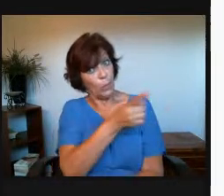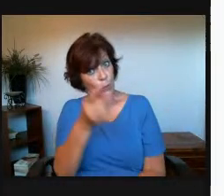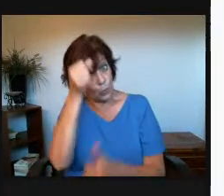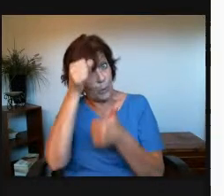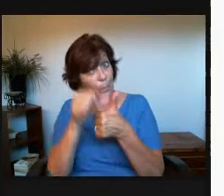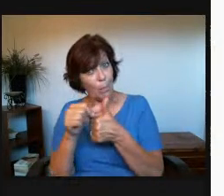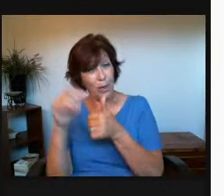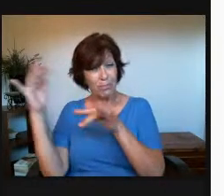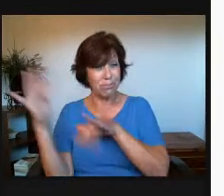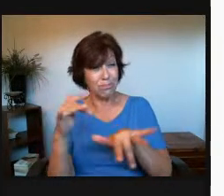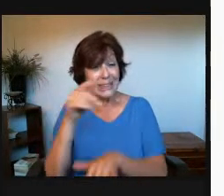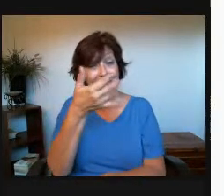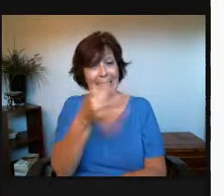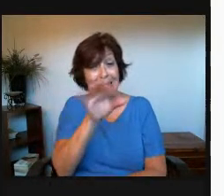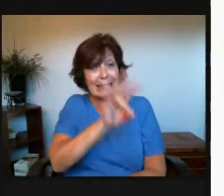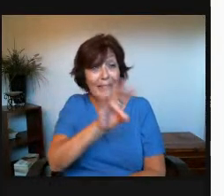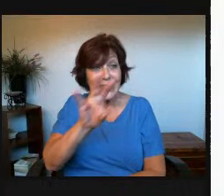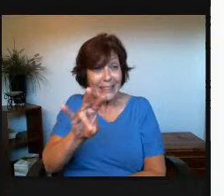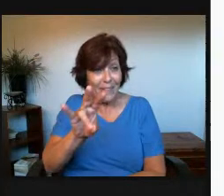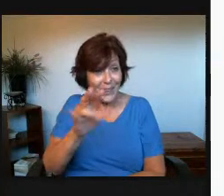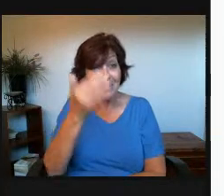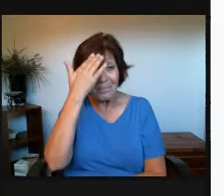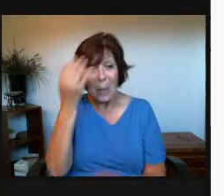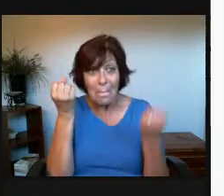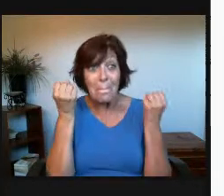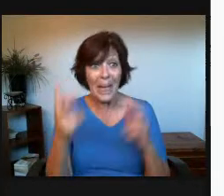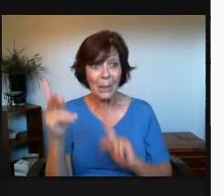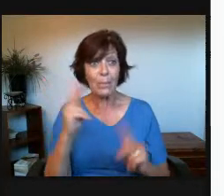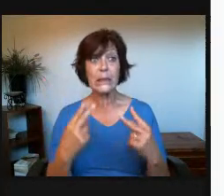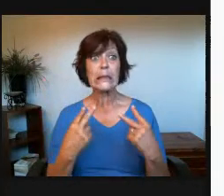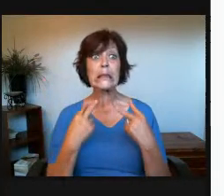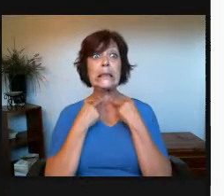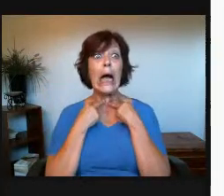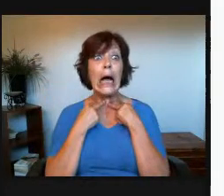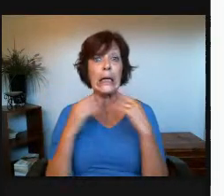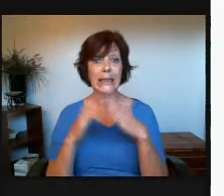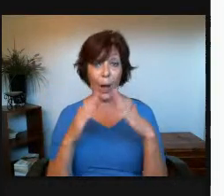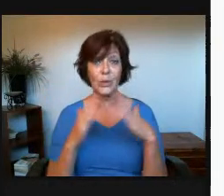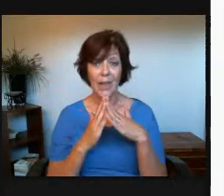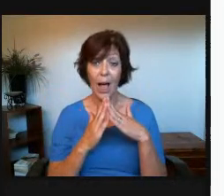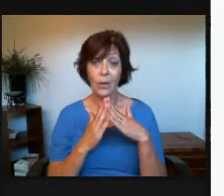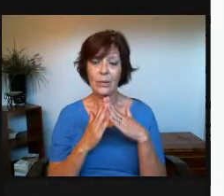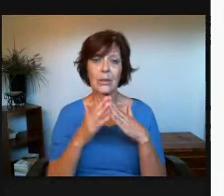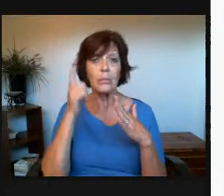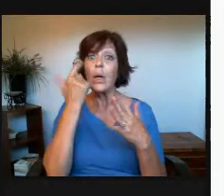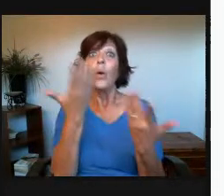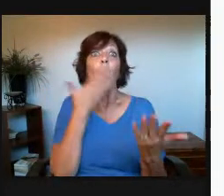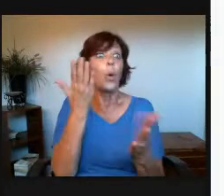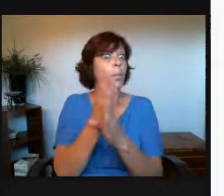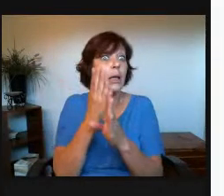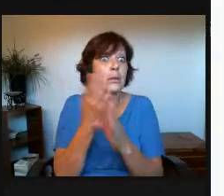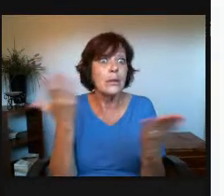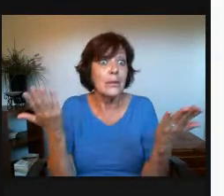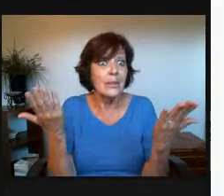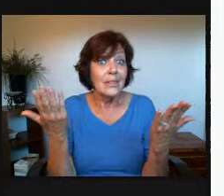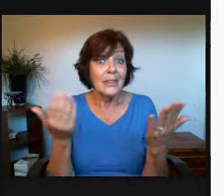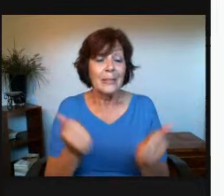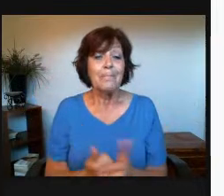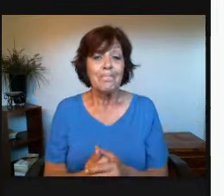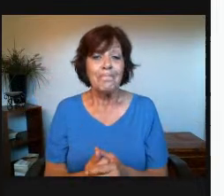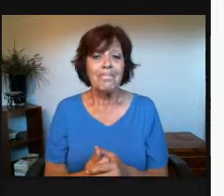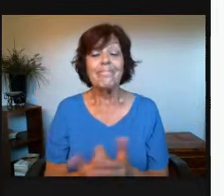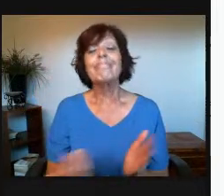remember the blizzard of 77, I know a lot of people who were stuck downtown because the buses could not run.